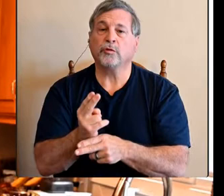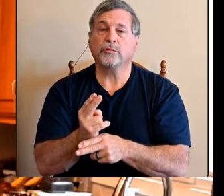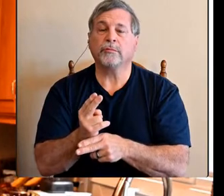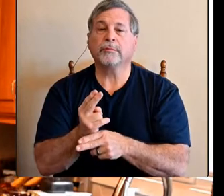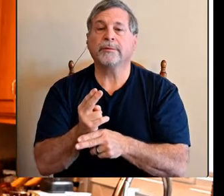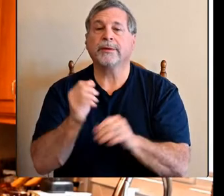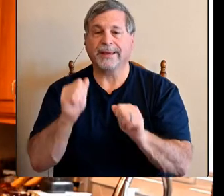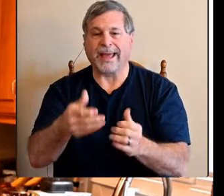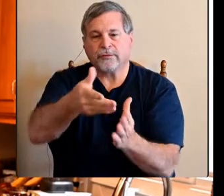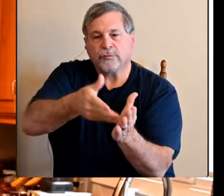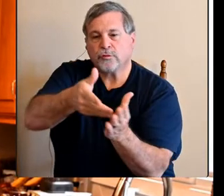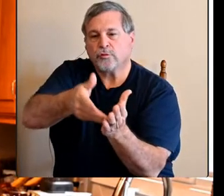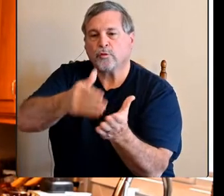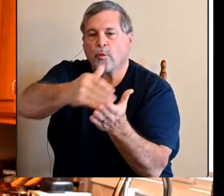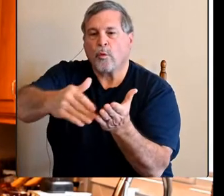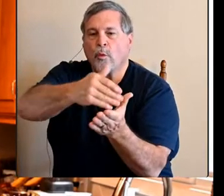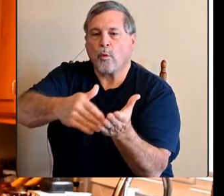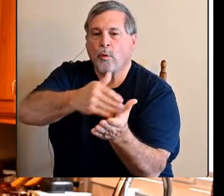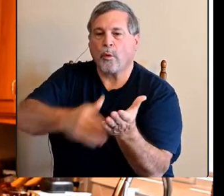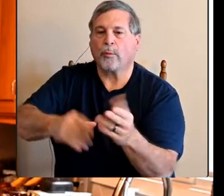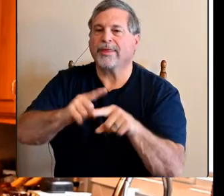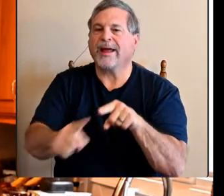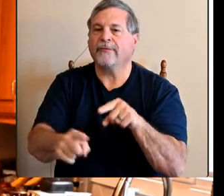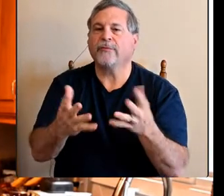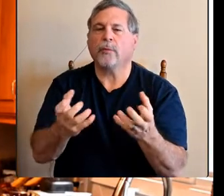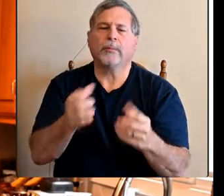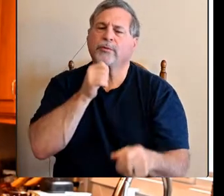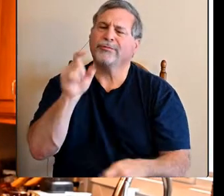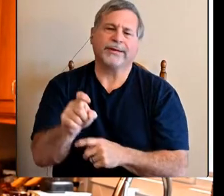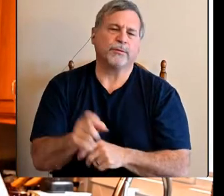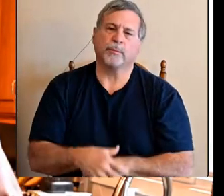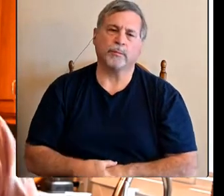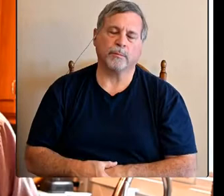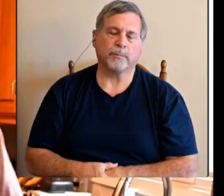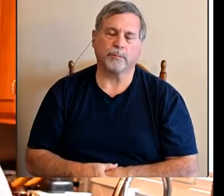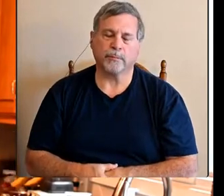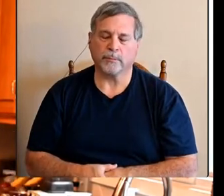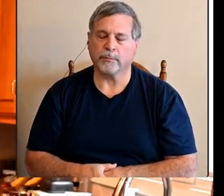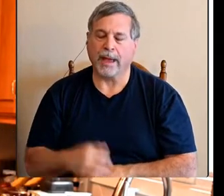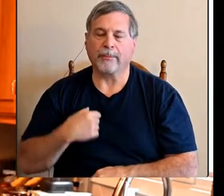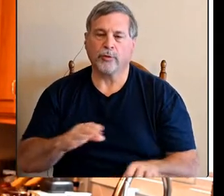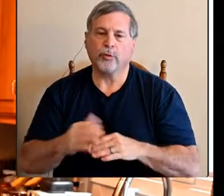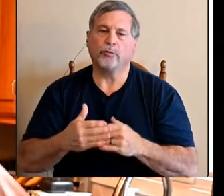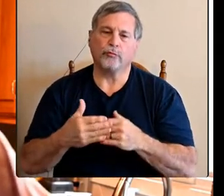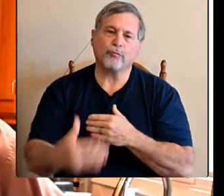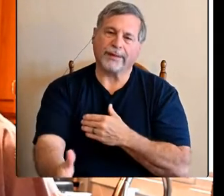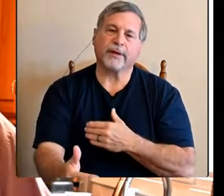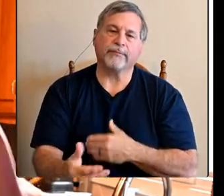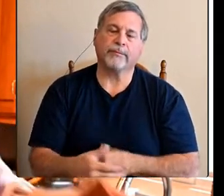can do scoring on the inside if you want to take your knife but for this you don't need to now I'm going to do the rest of these